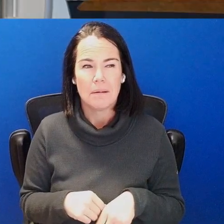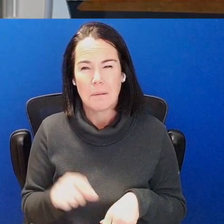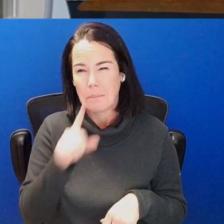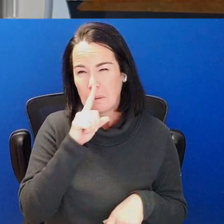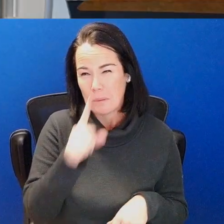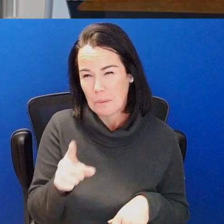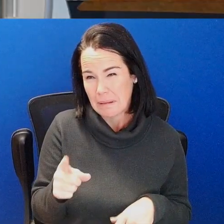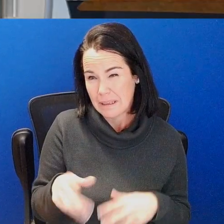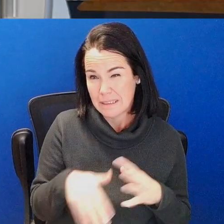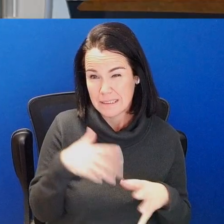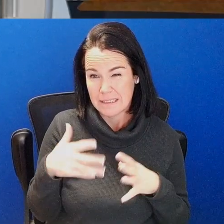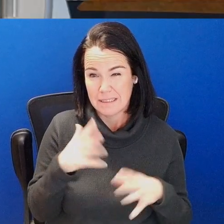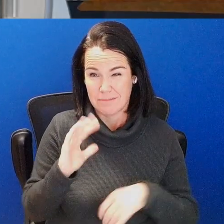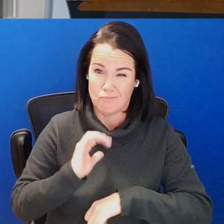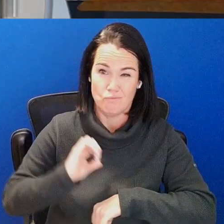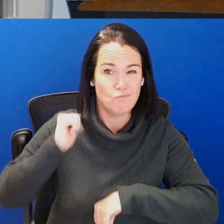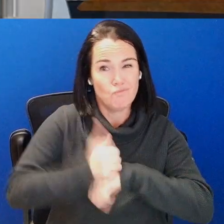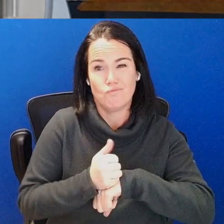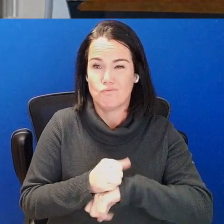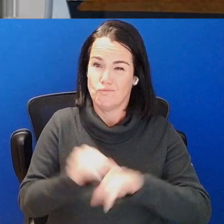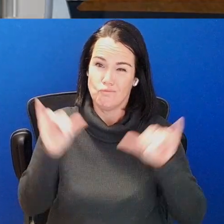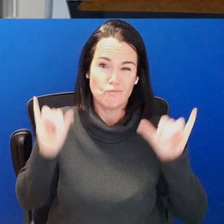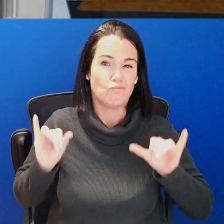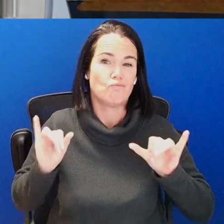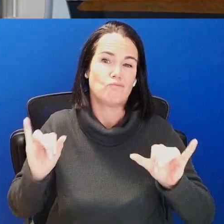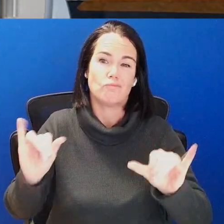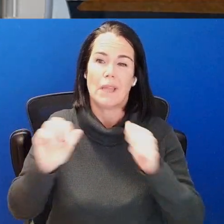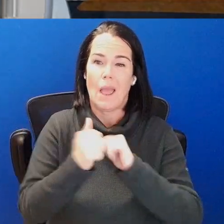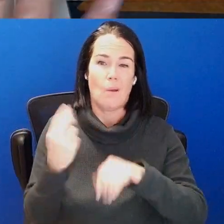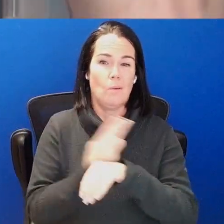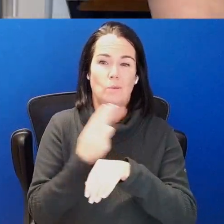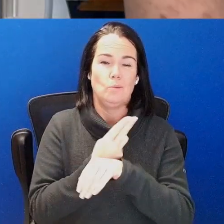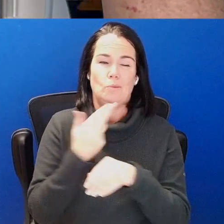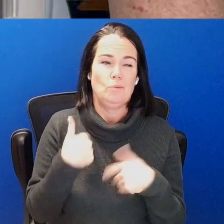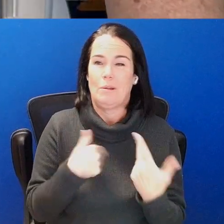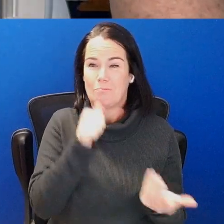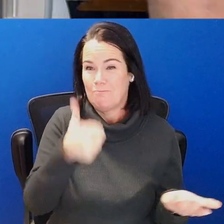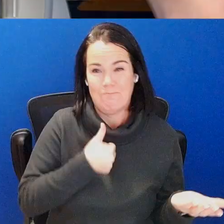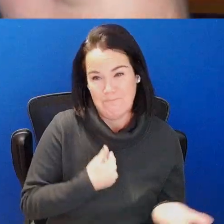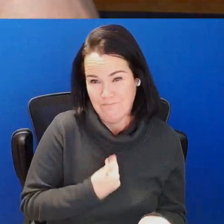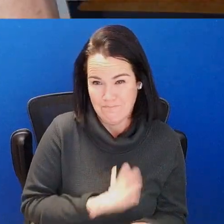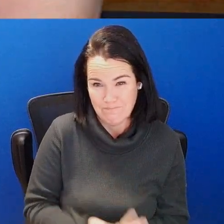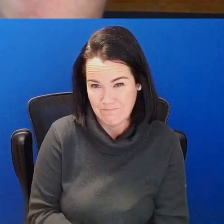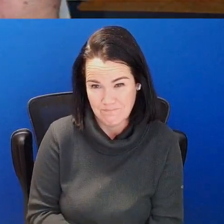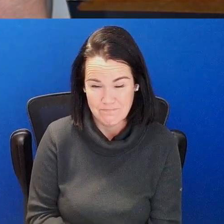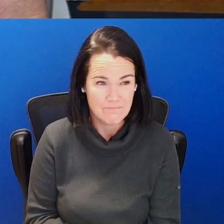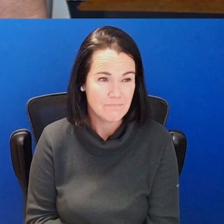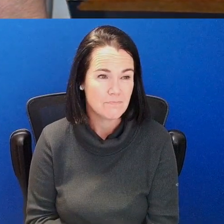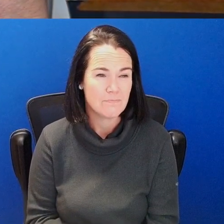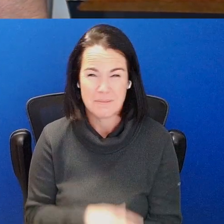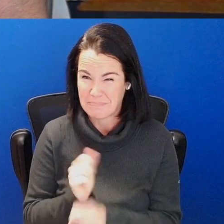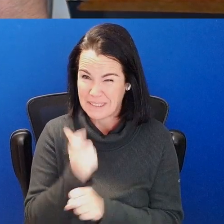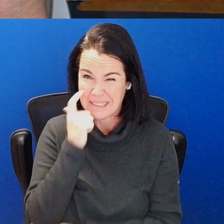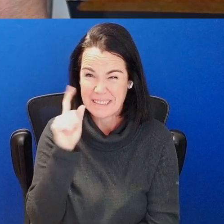But I've never really found like a set way to do the thing. I don't know if that makes sense.